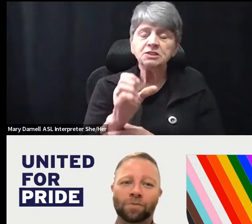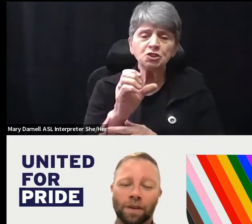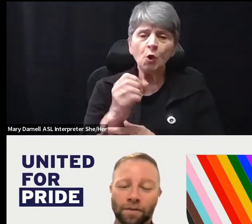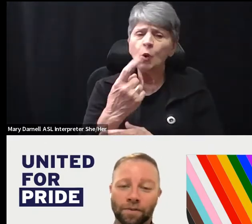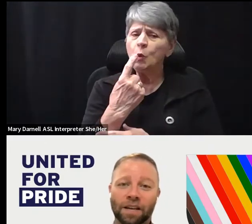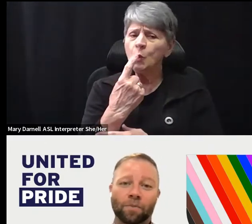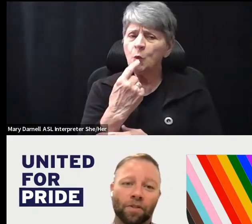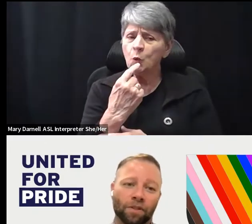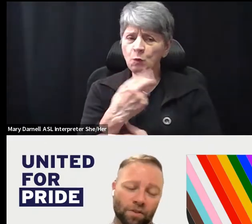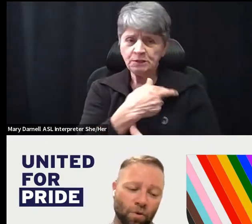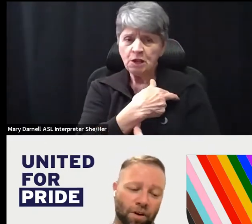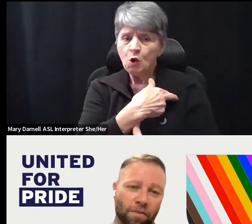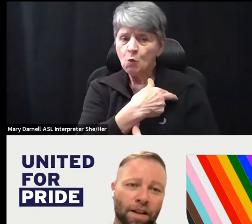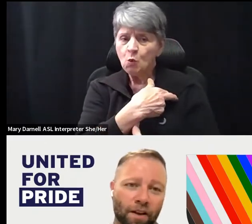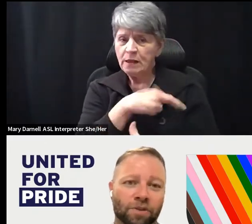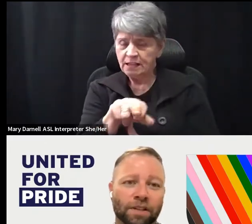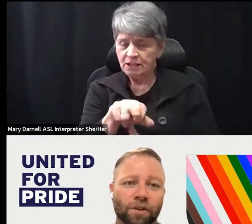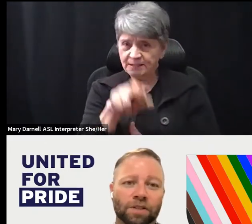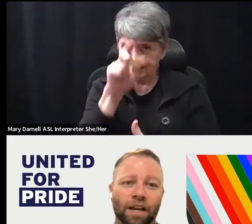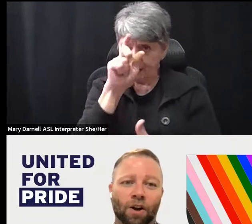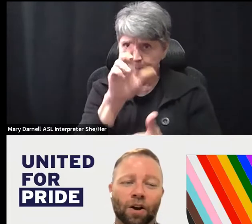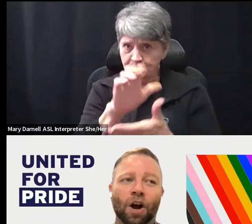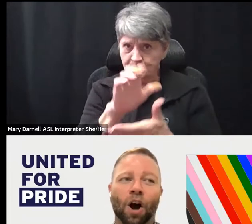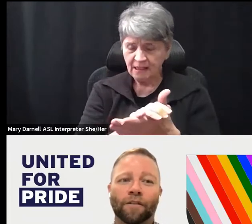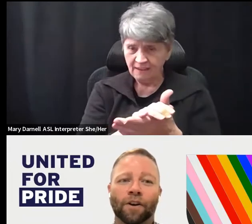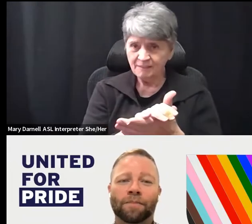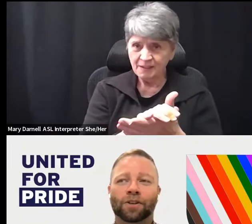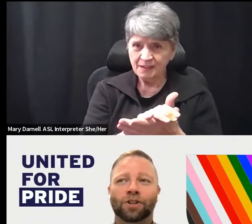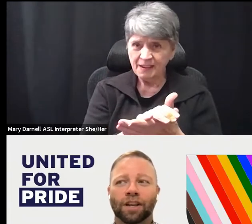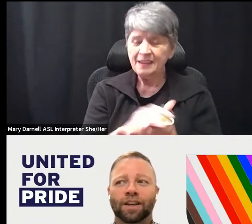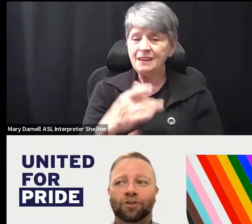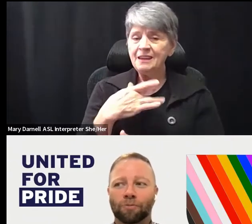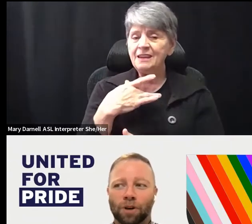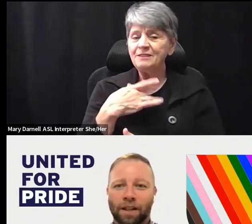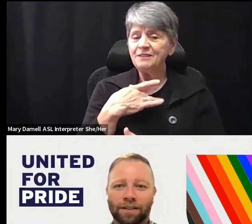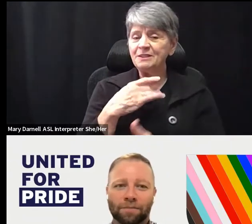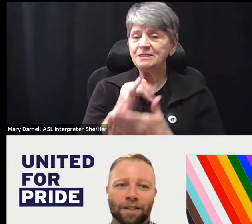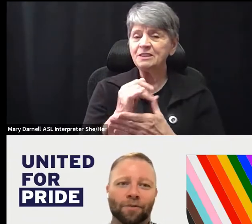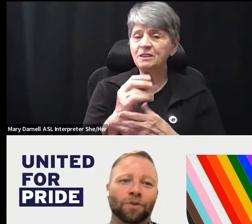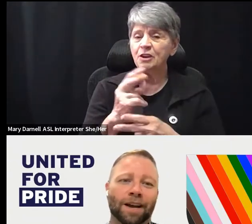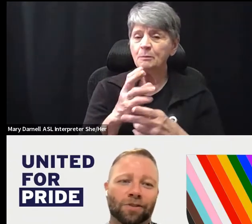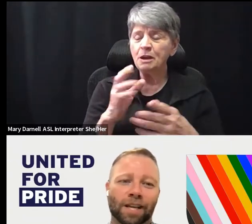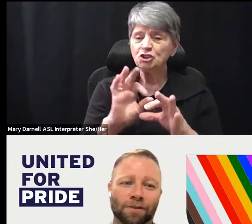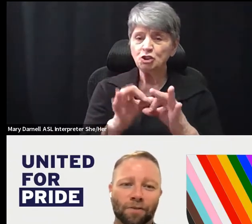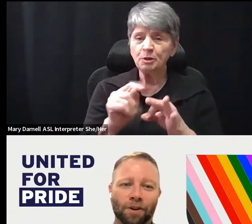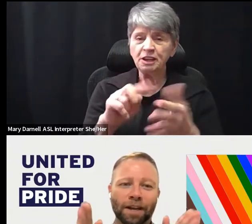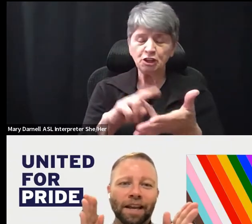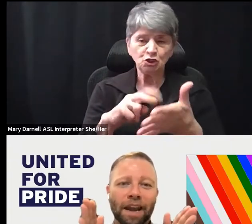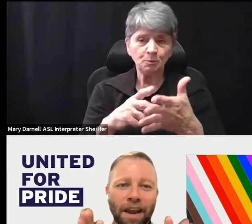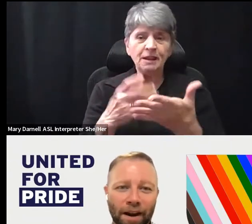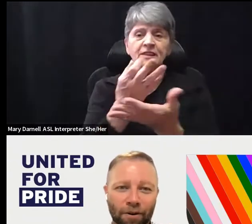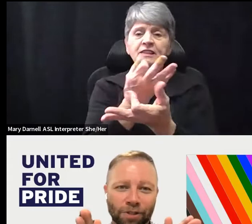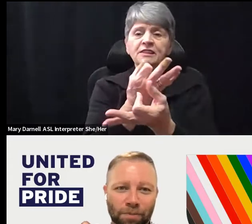and as we have seen what this court and many others, it feels like are very much interpreting that to mean the free exercise of a